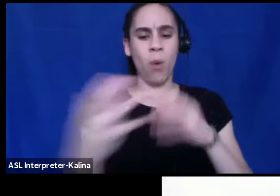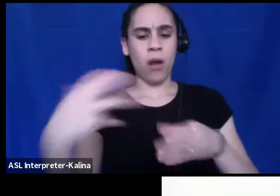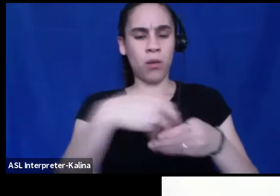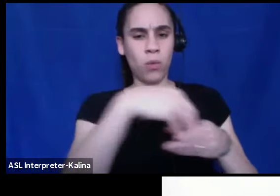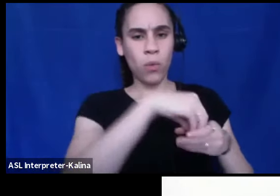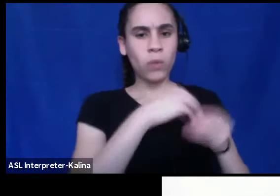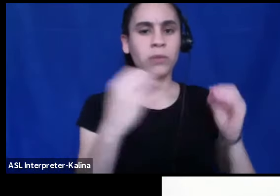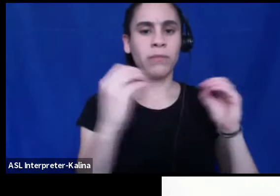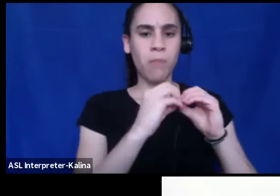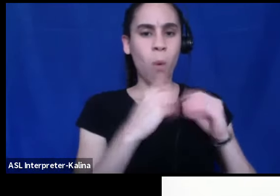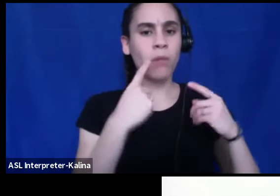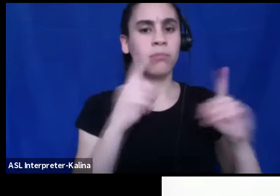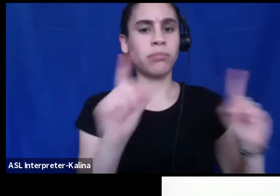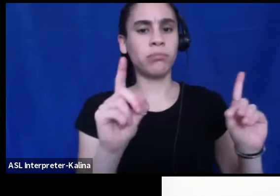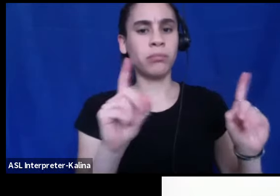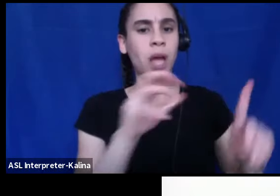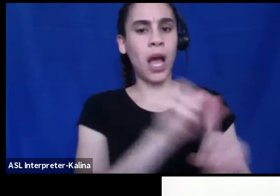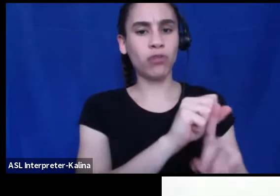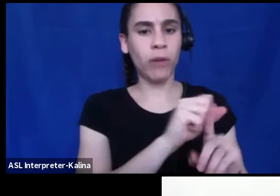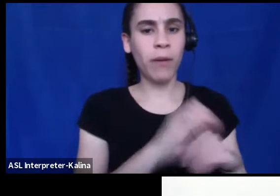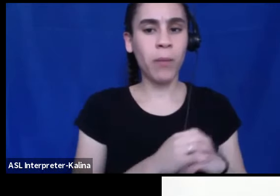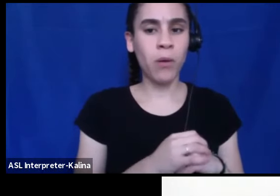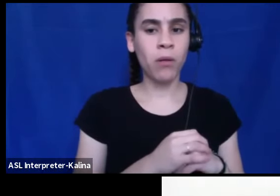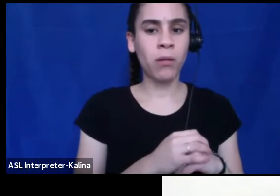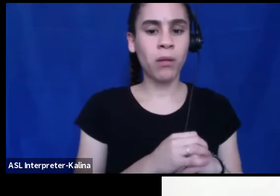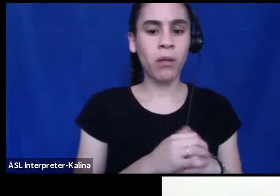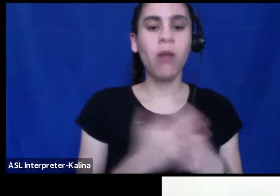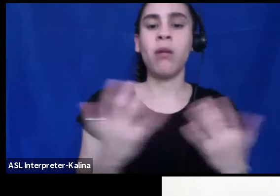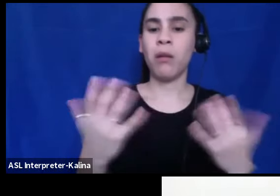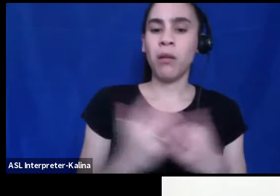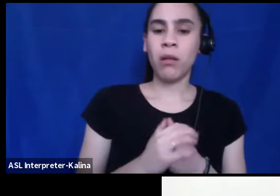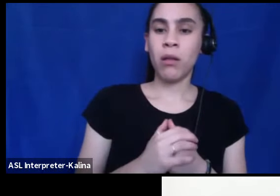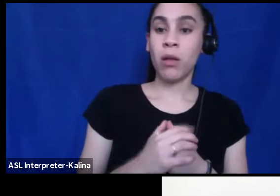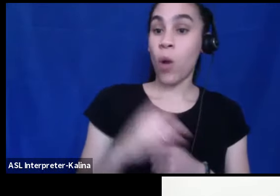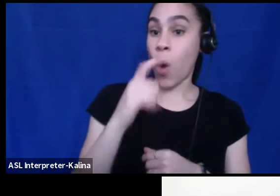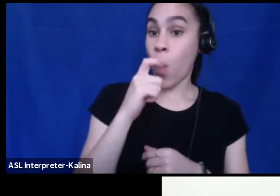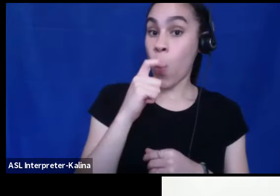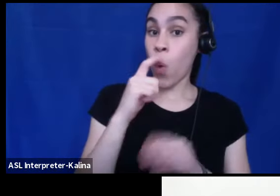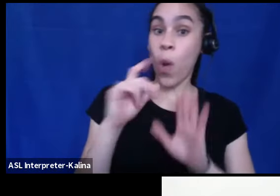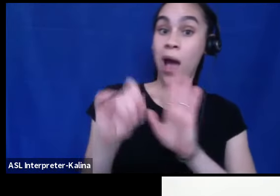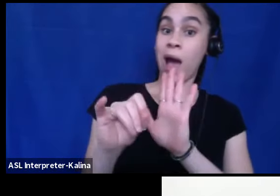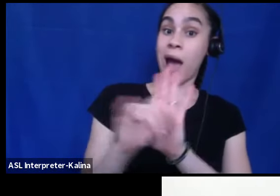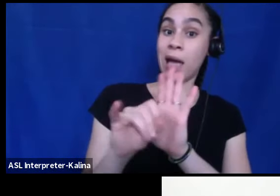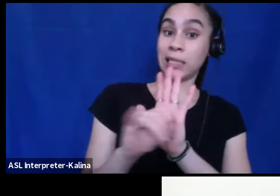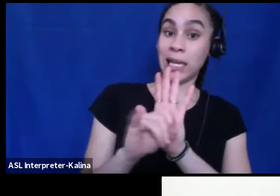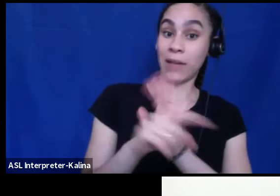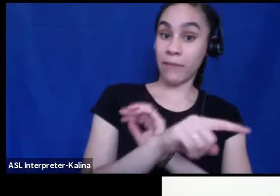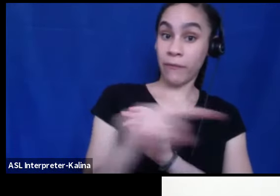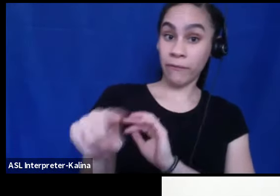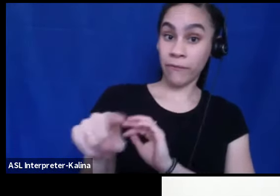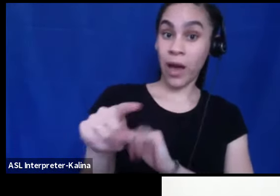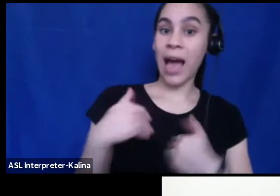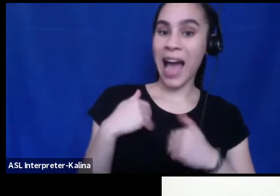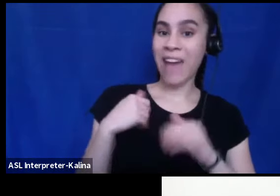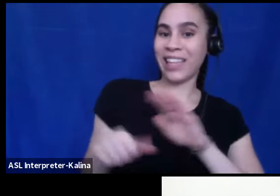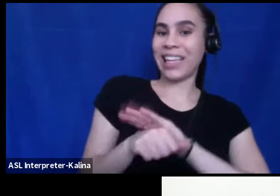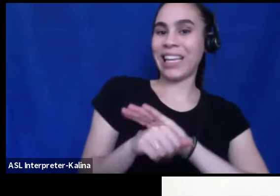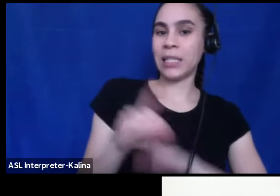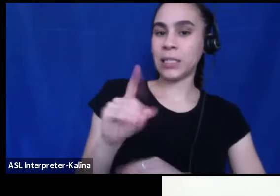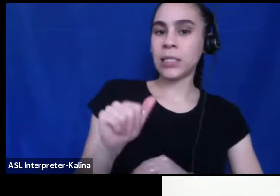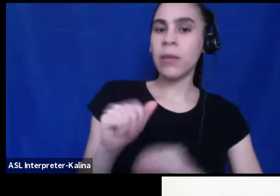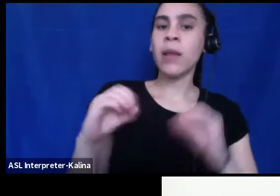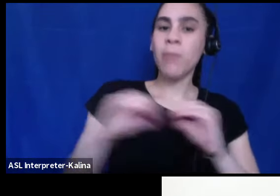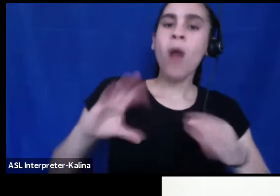workplace. Just those of us who do identify as having a hidden disability, is to talk about it more. And if